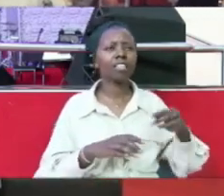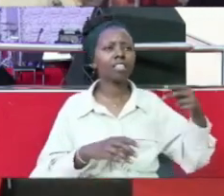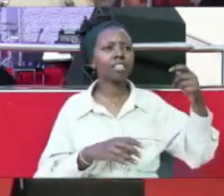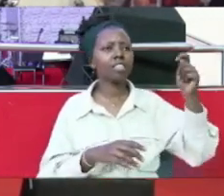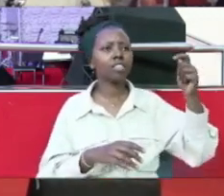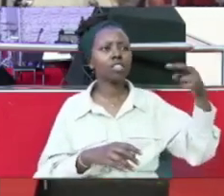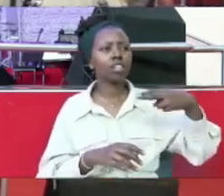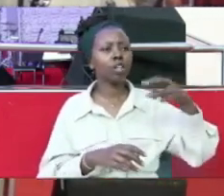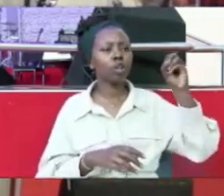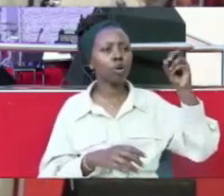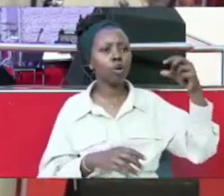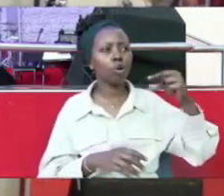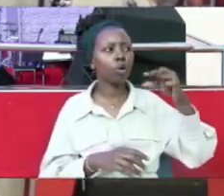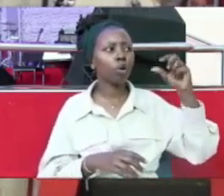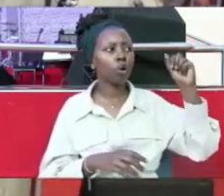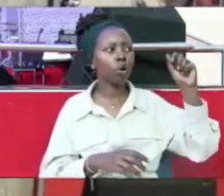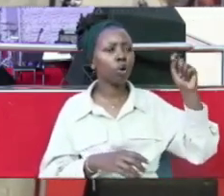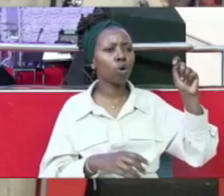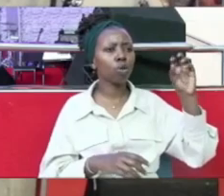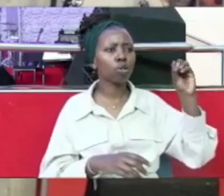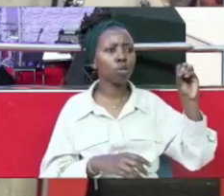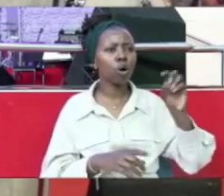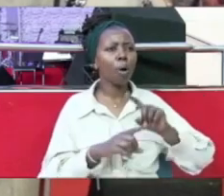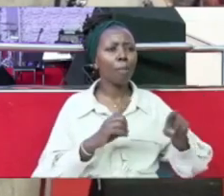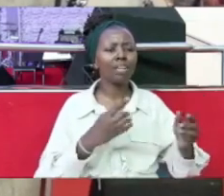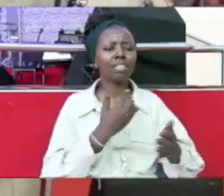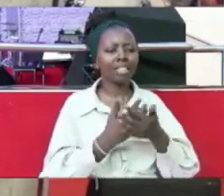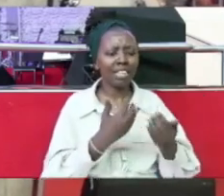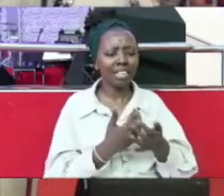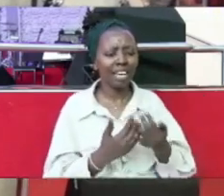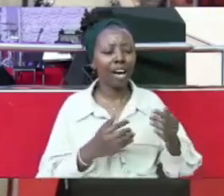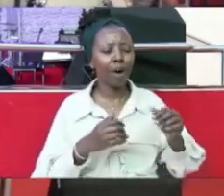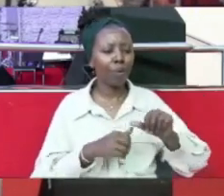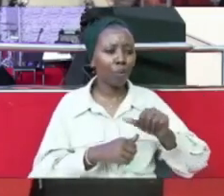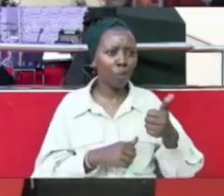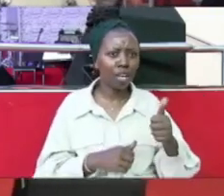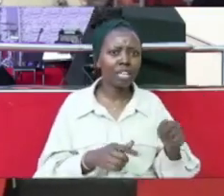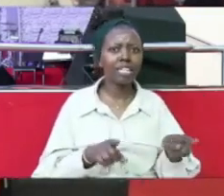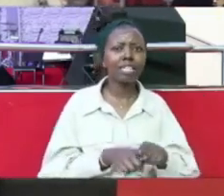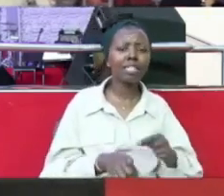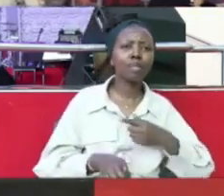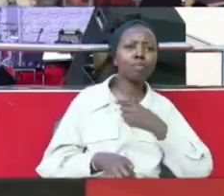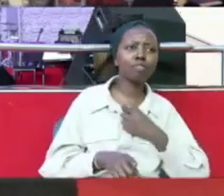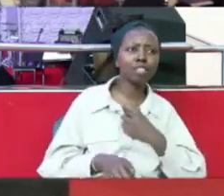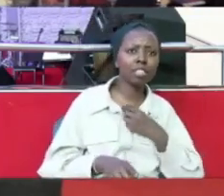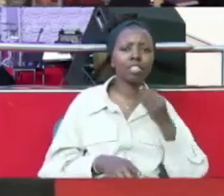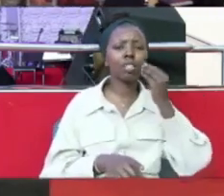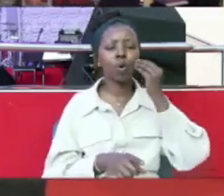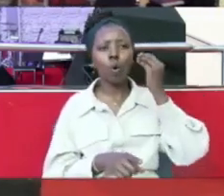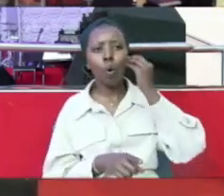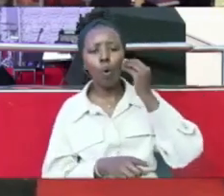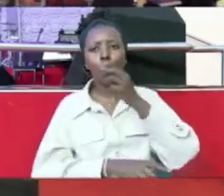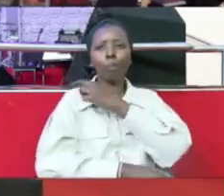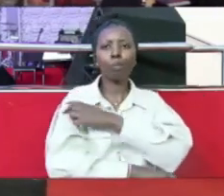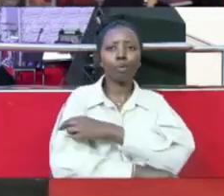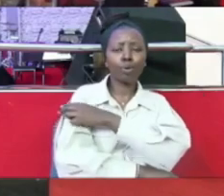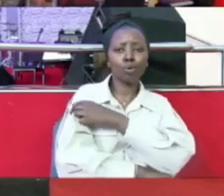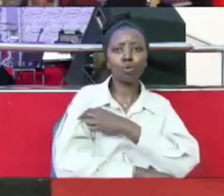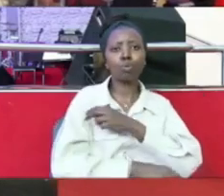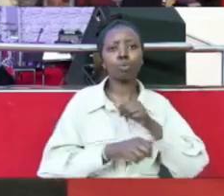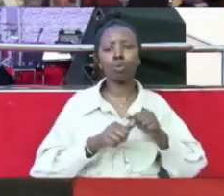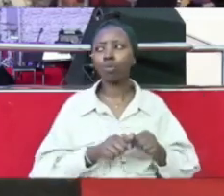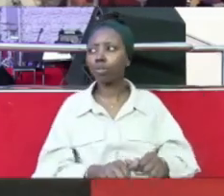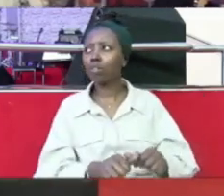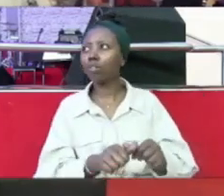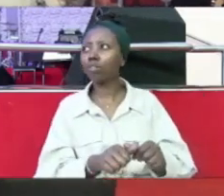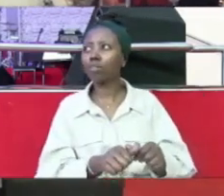good care of that member. Lakini tukakuwa tunamshirikia vyema. Visiting her at home and in hospital. Tukimtembelea nyumbani hospitalini. We did